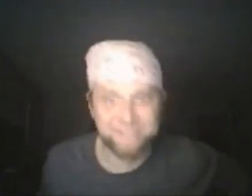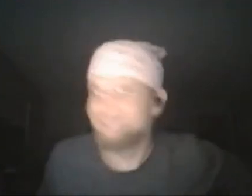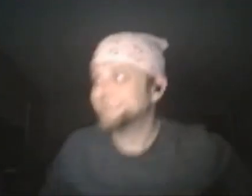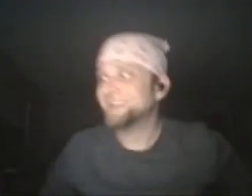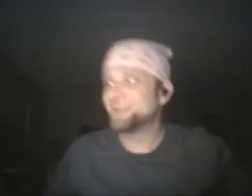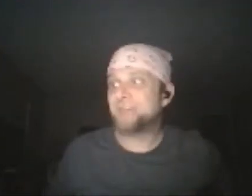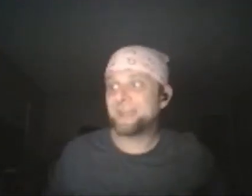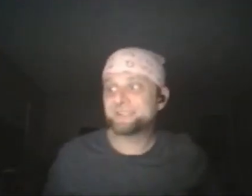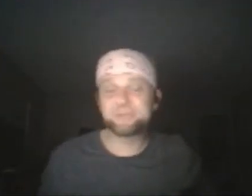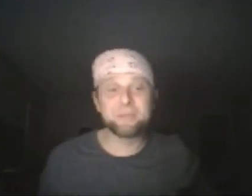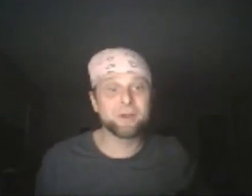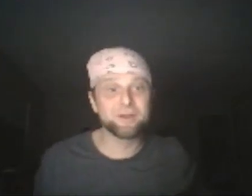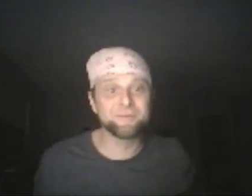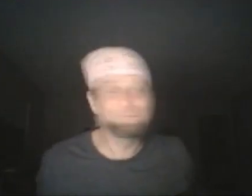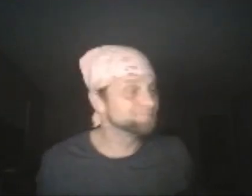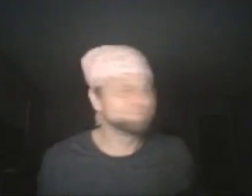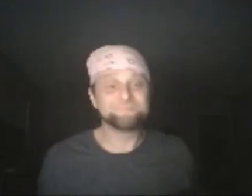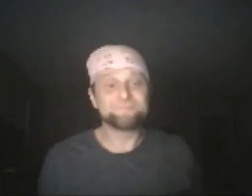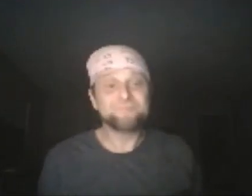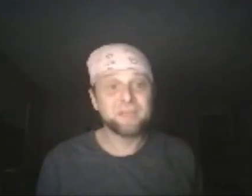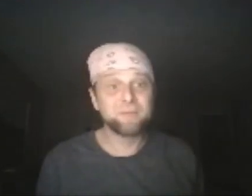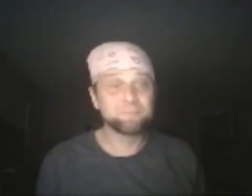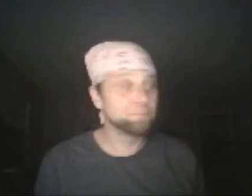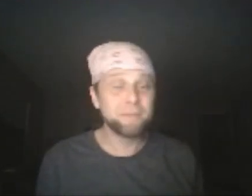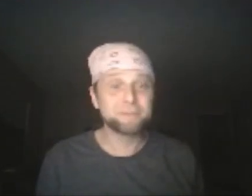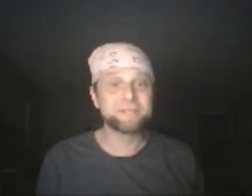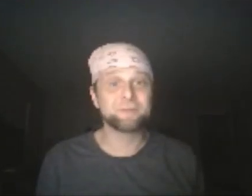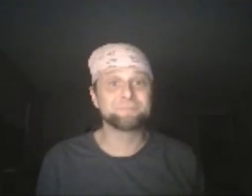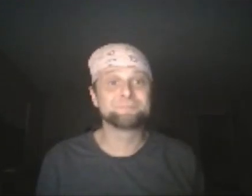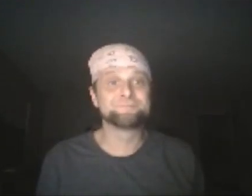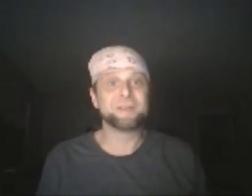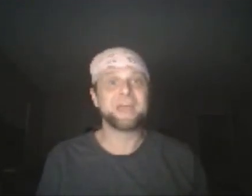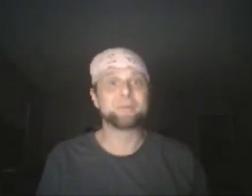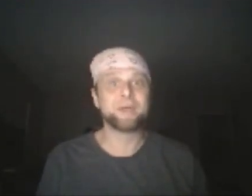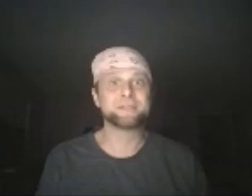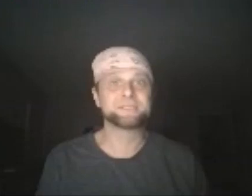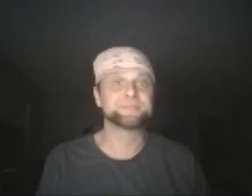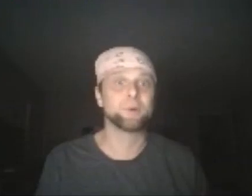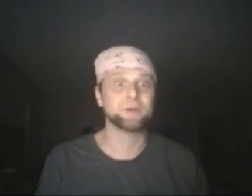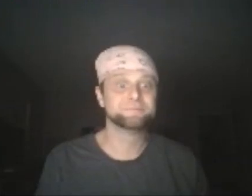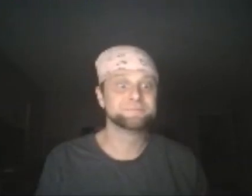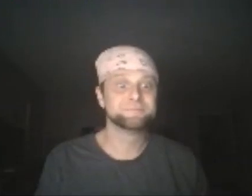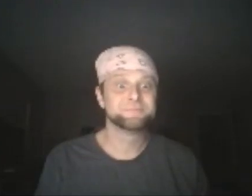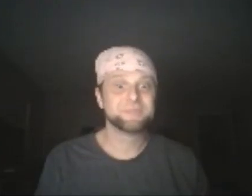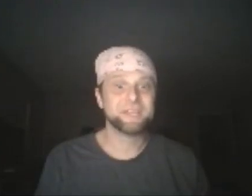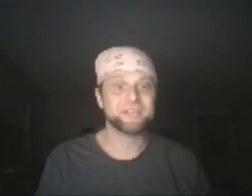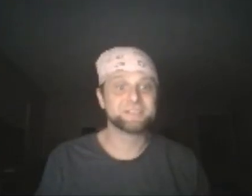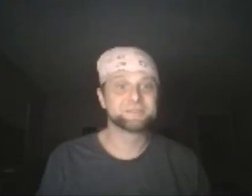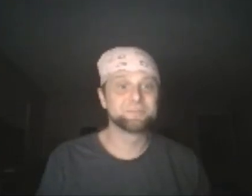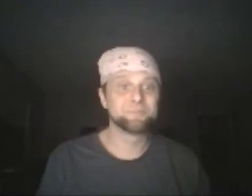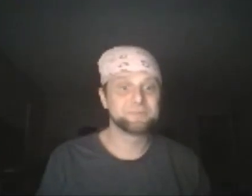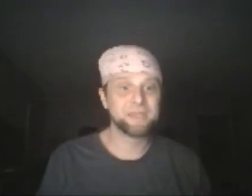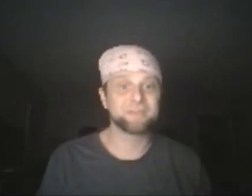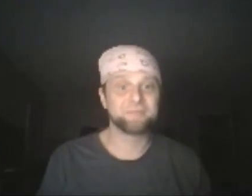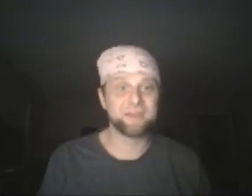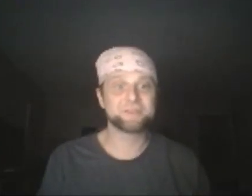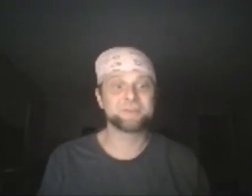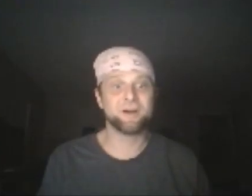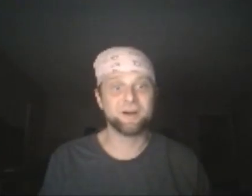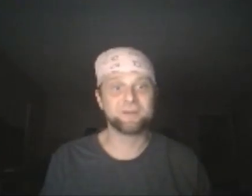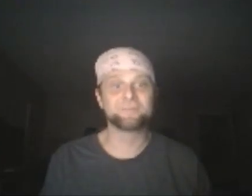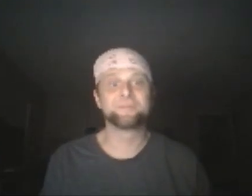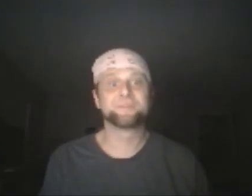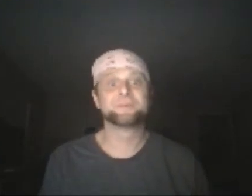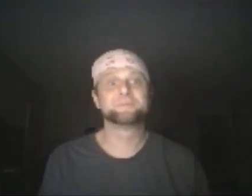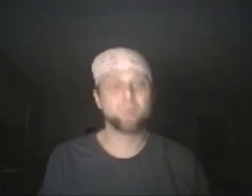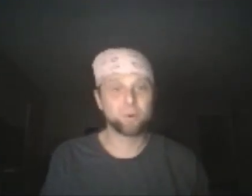Bullshit. That is what the American fucking military fucking apparatus is for, is taking advantage